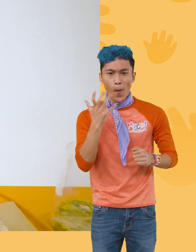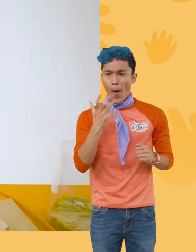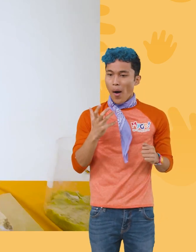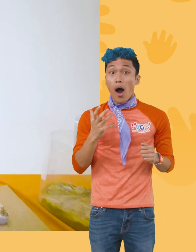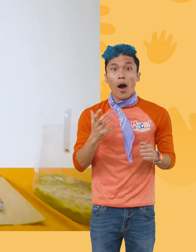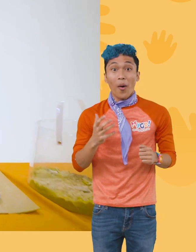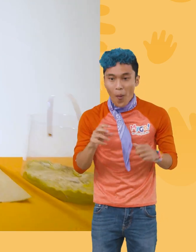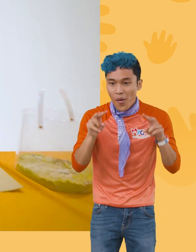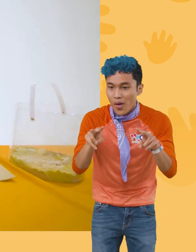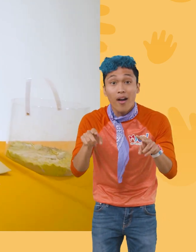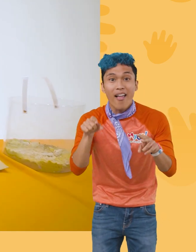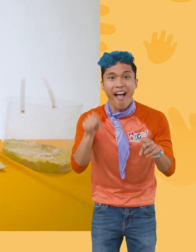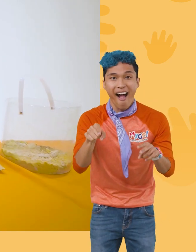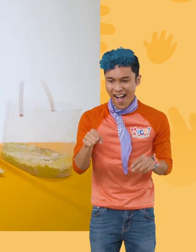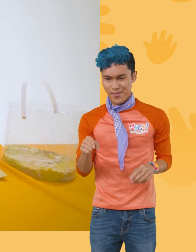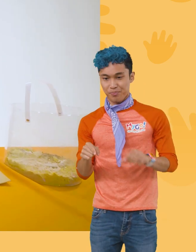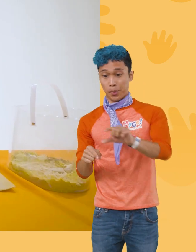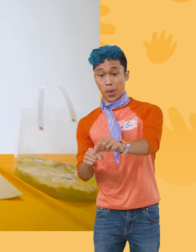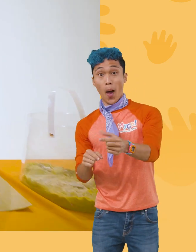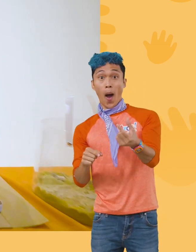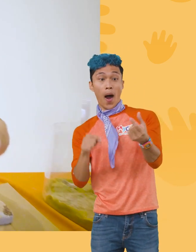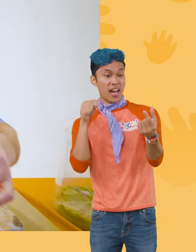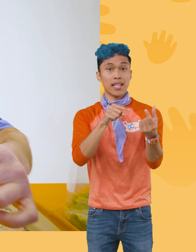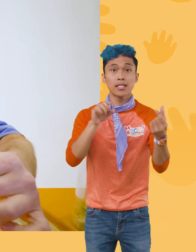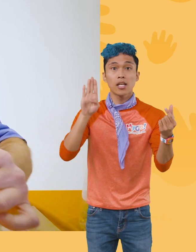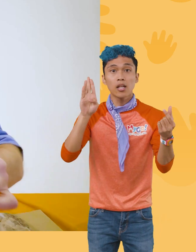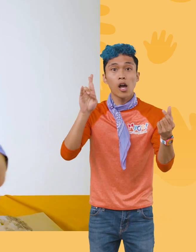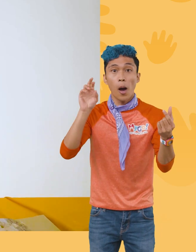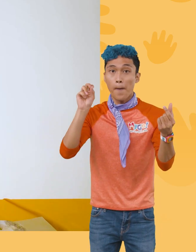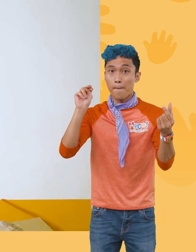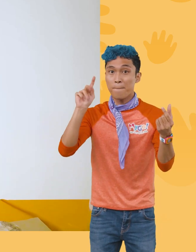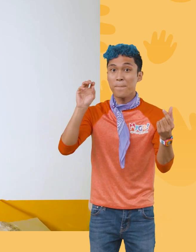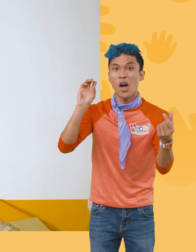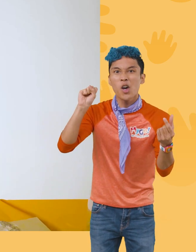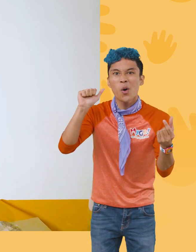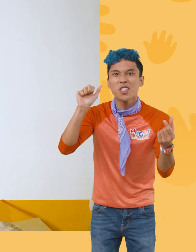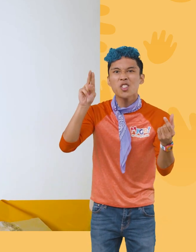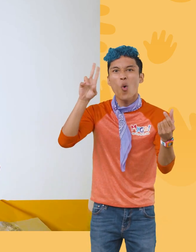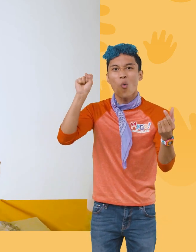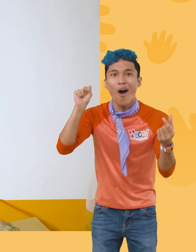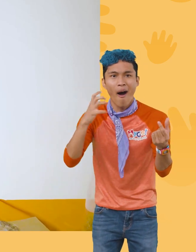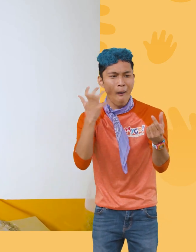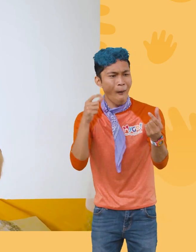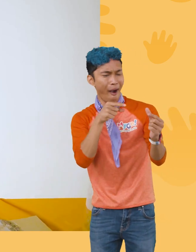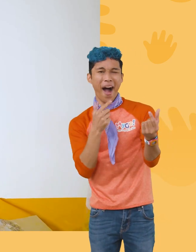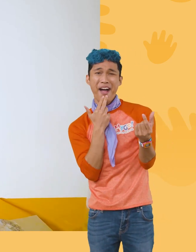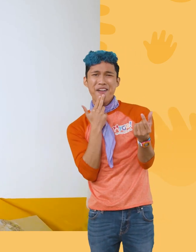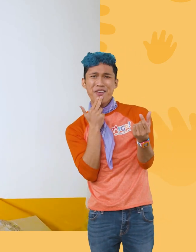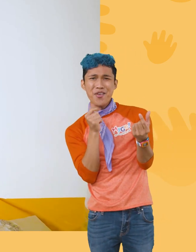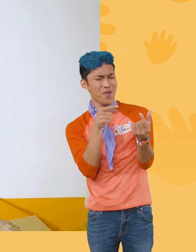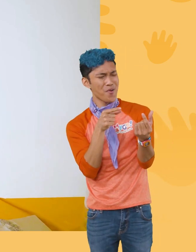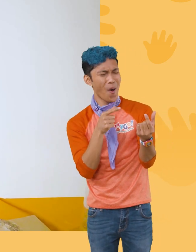rawr. Whoa, check this one out. This is a brontosaurus. Whoa, what a